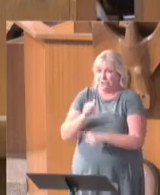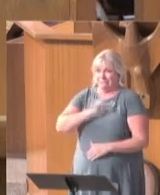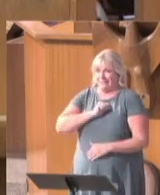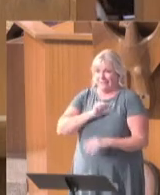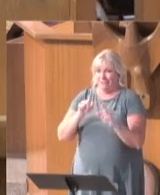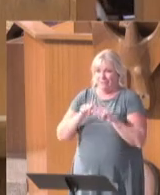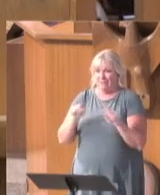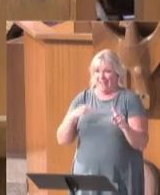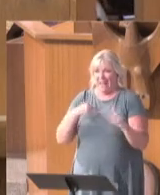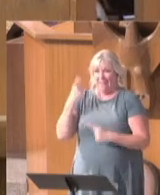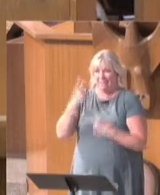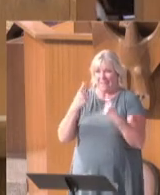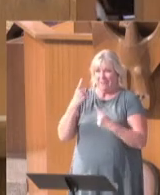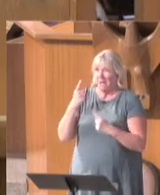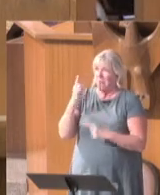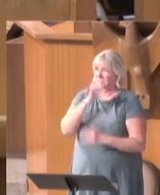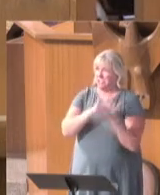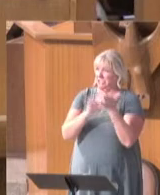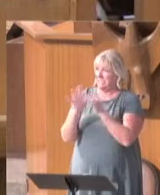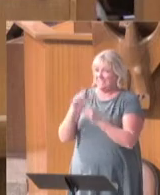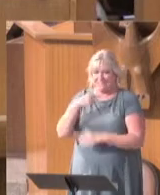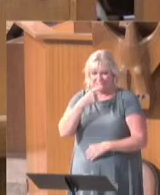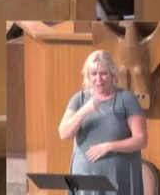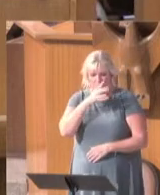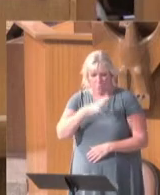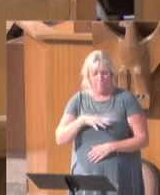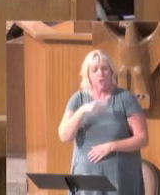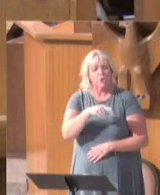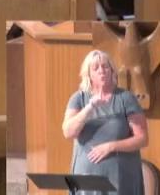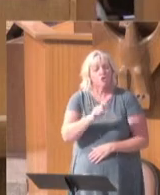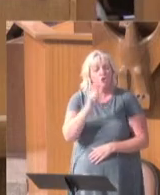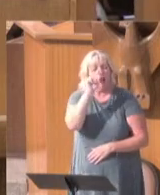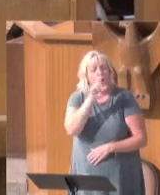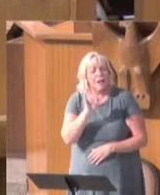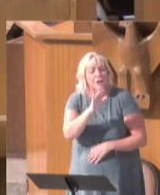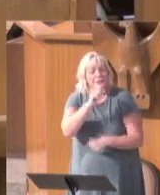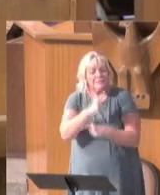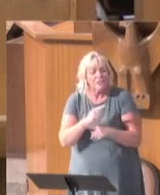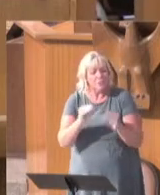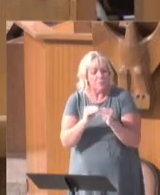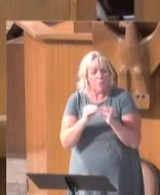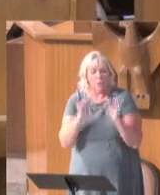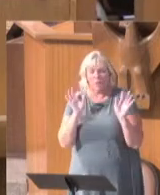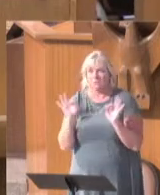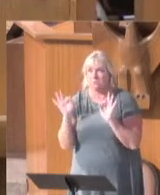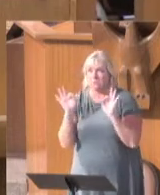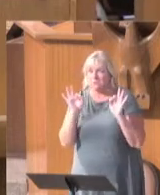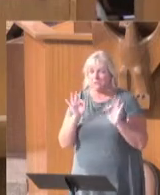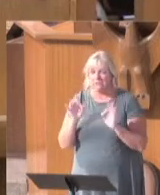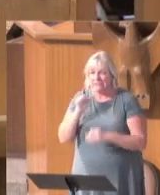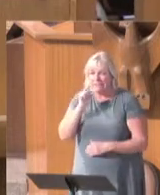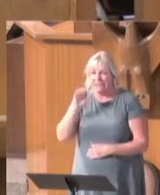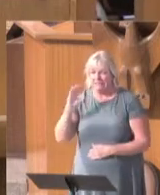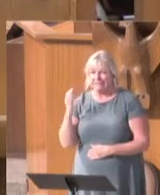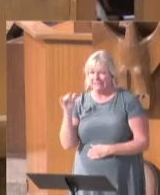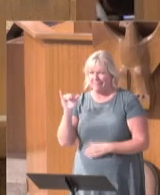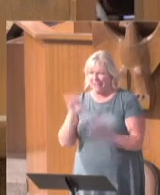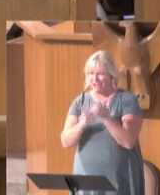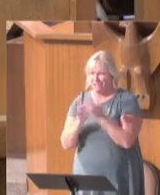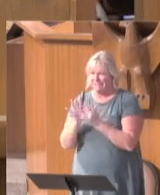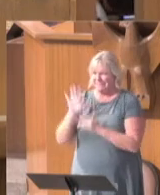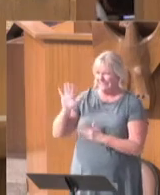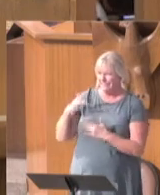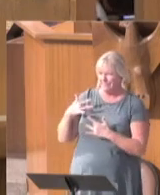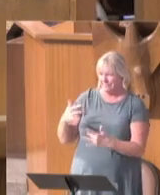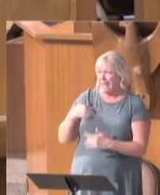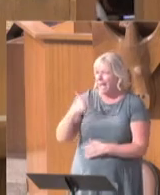my eyes at the thought of Jesus telling a woman to be more like her sister. It just honestly doesn't even sound that much like him, and I feel like I know